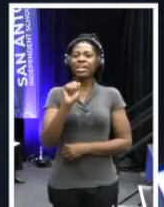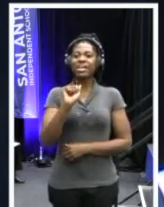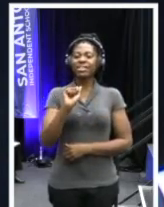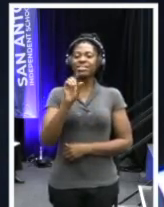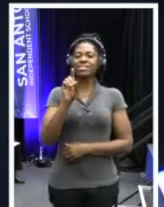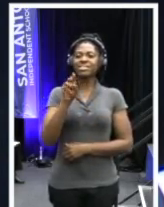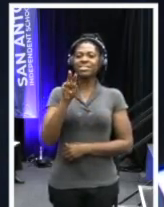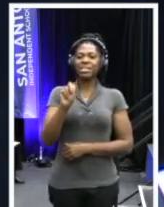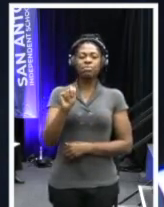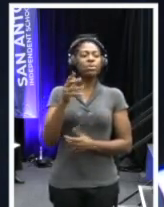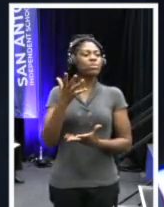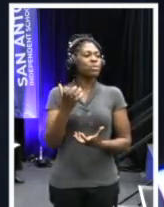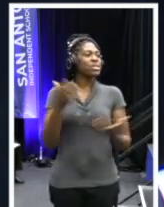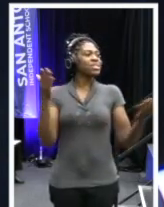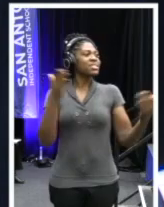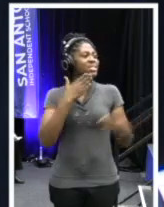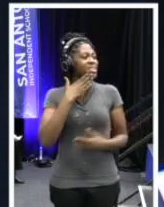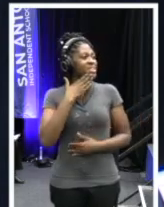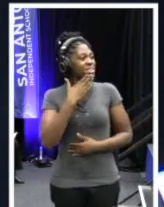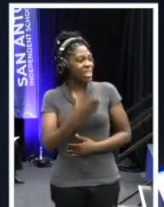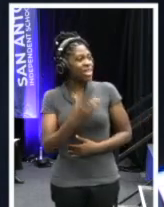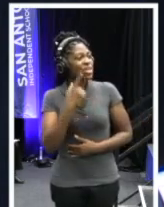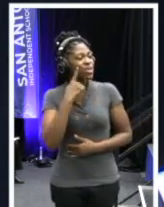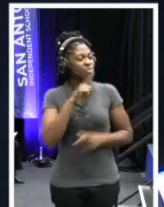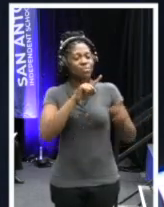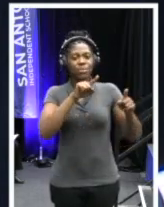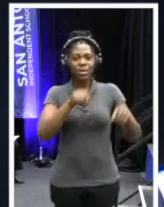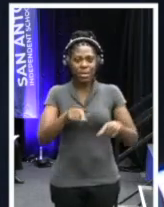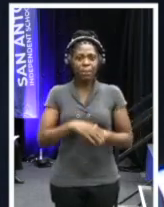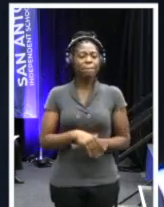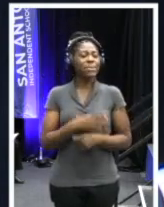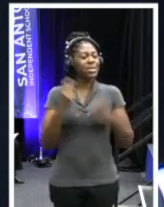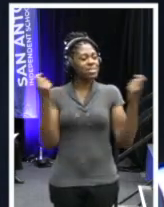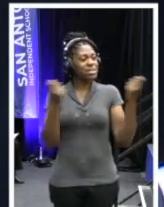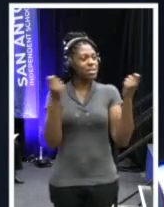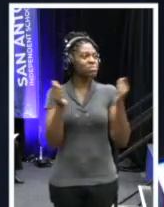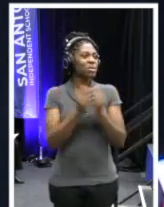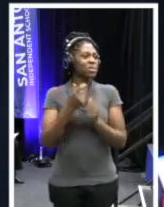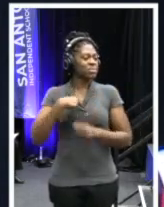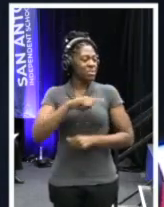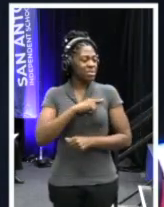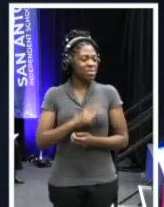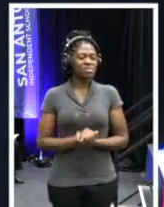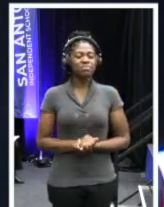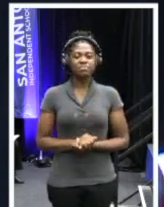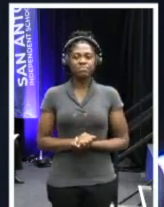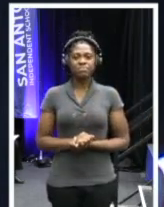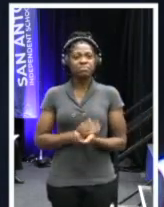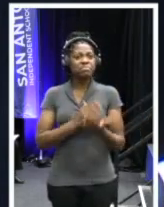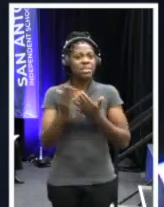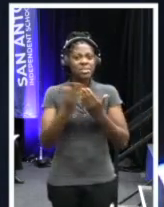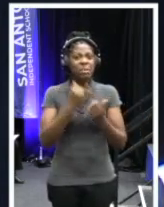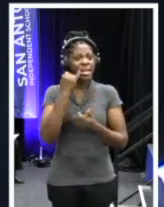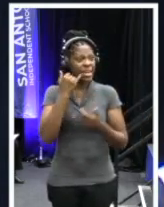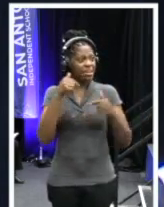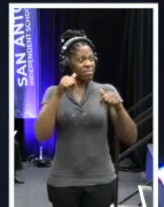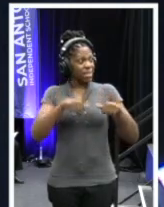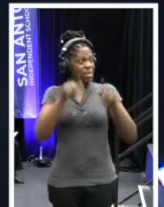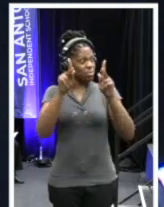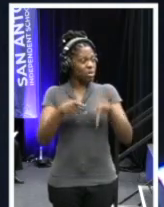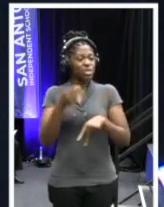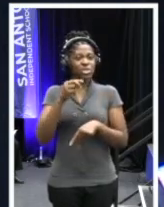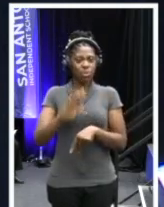helping us make this year's graduation ceremony a memorable celebration with your presence, whether in person or